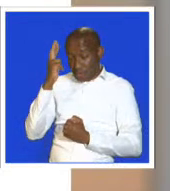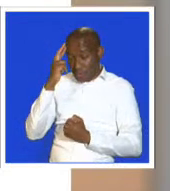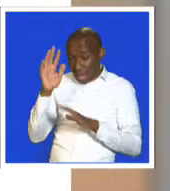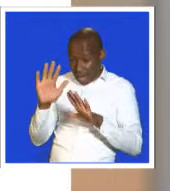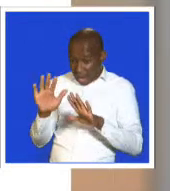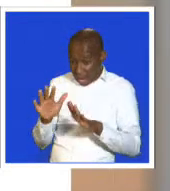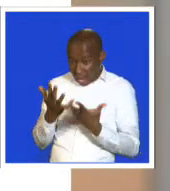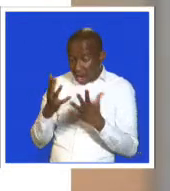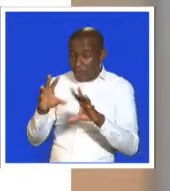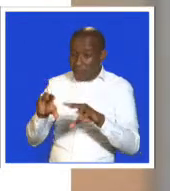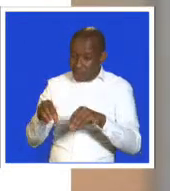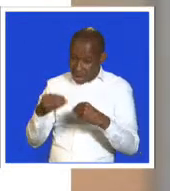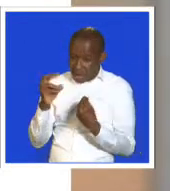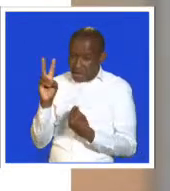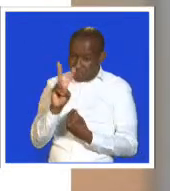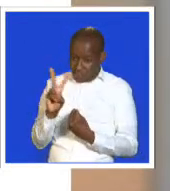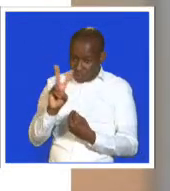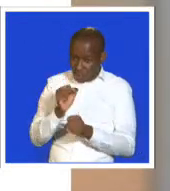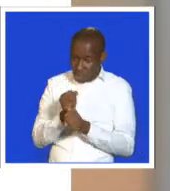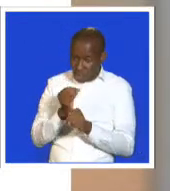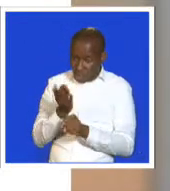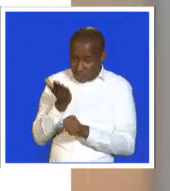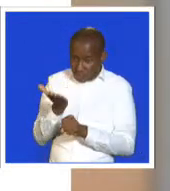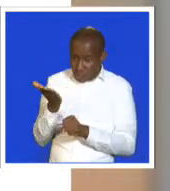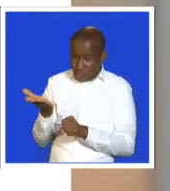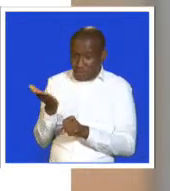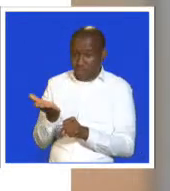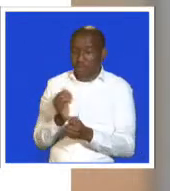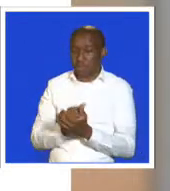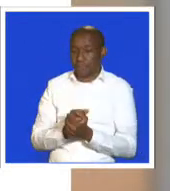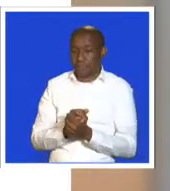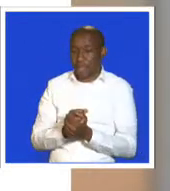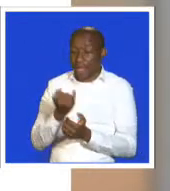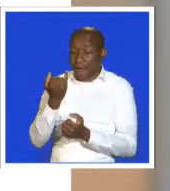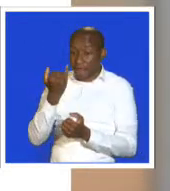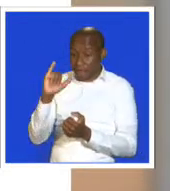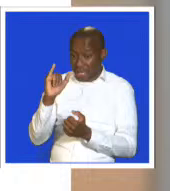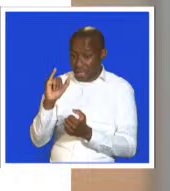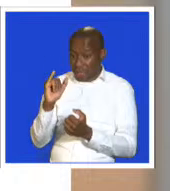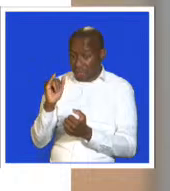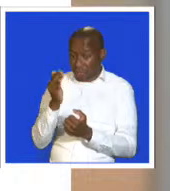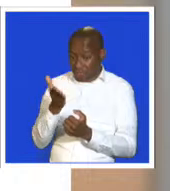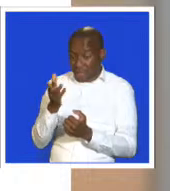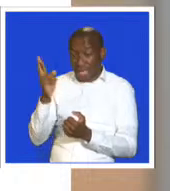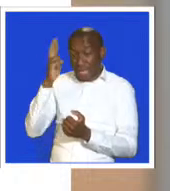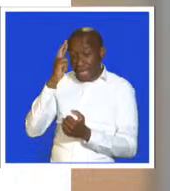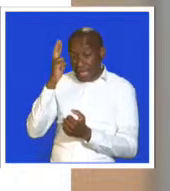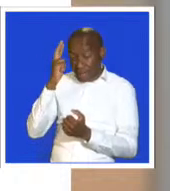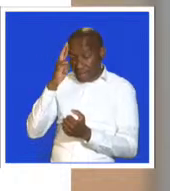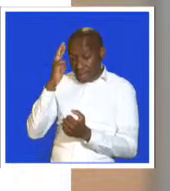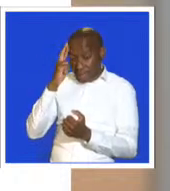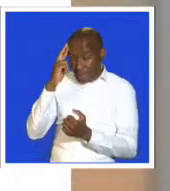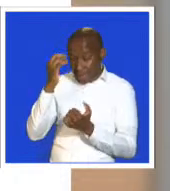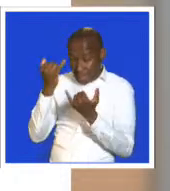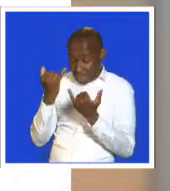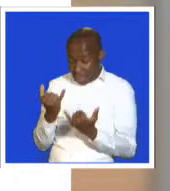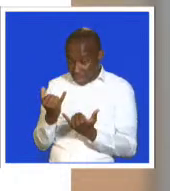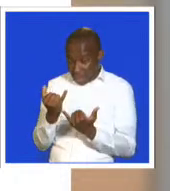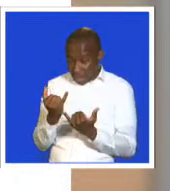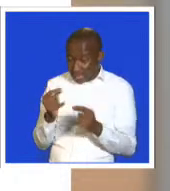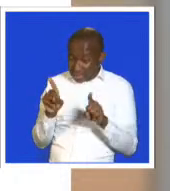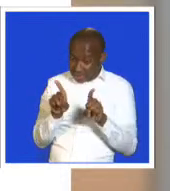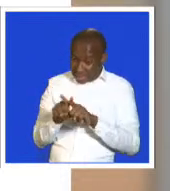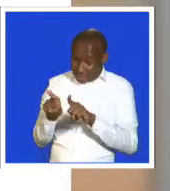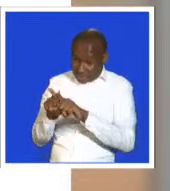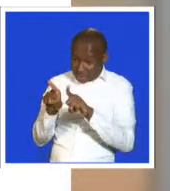how to find the volumes of these cubes. For the first one, we will recall that since the dimension is the same